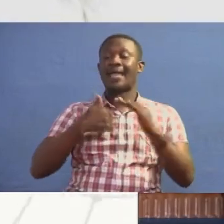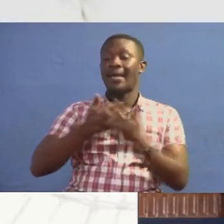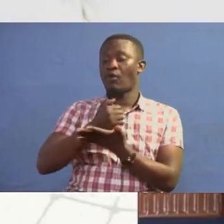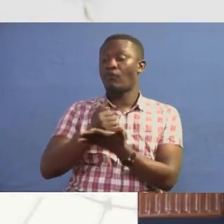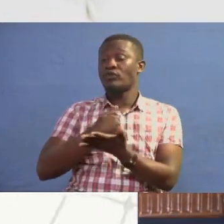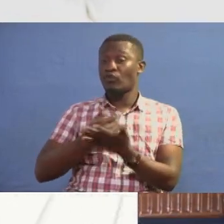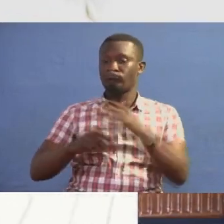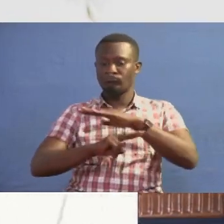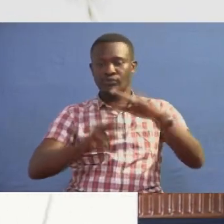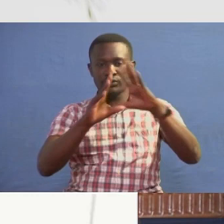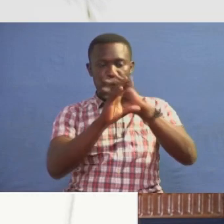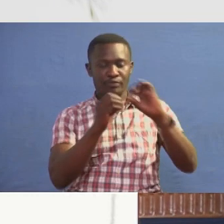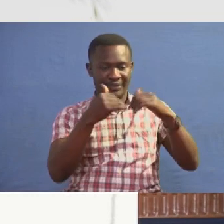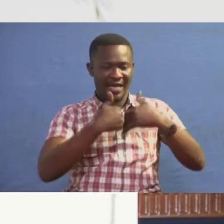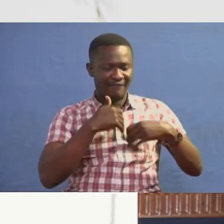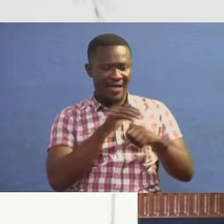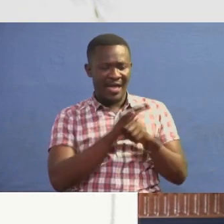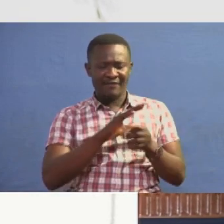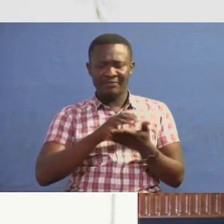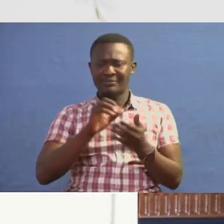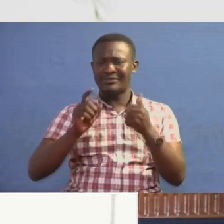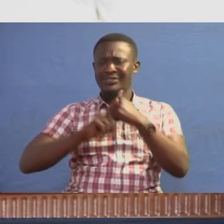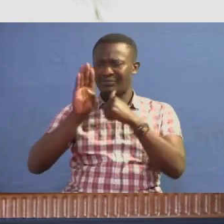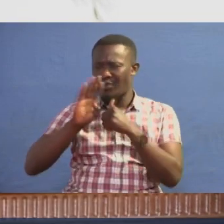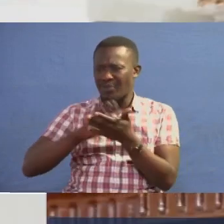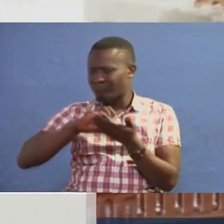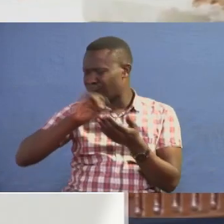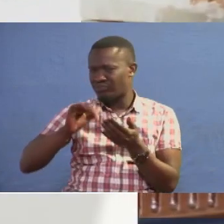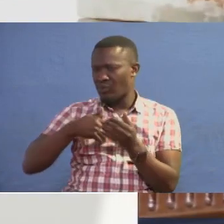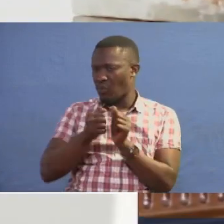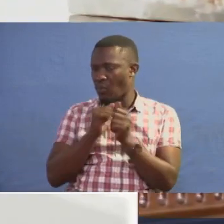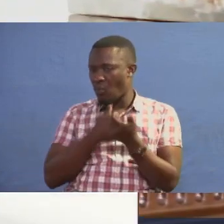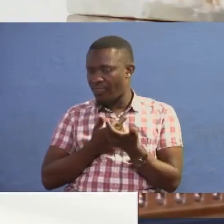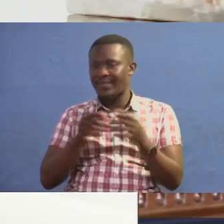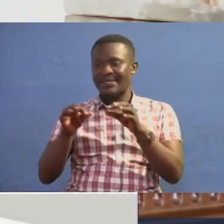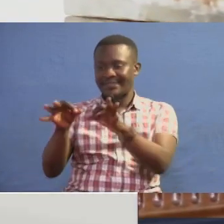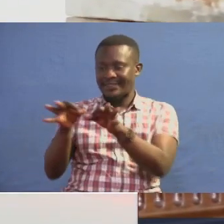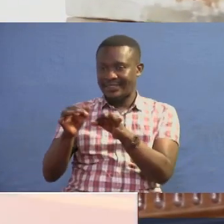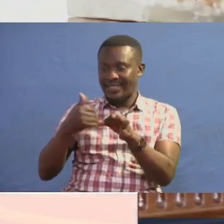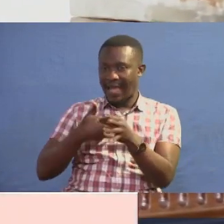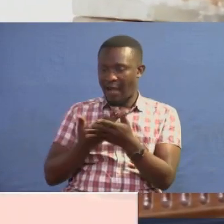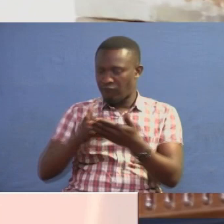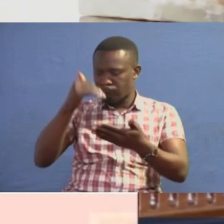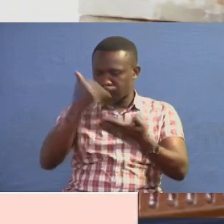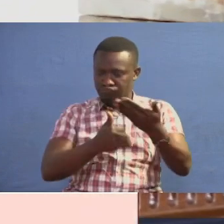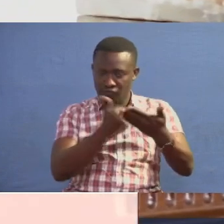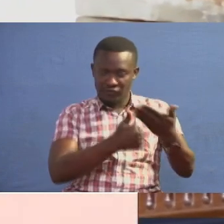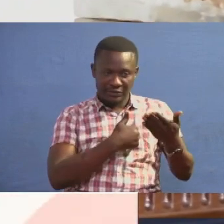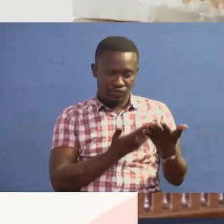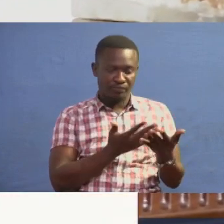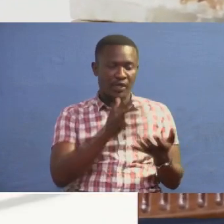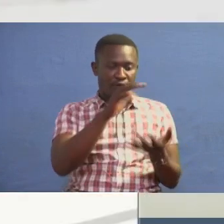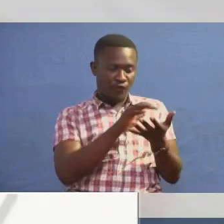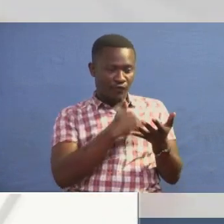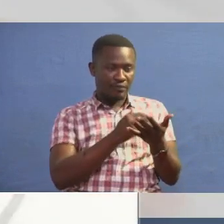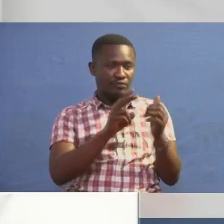Deputy President faces a loss of 6 billion Kenya shillings, with the Treasury facing a significant reduction of 7 billion